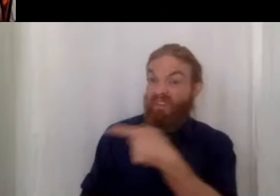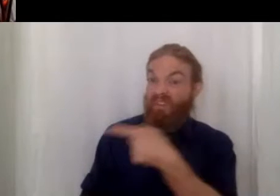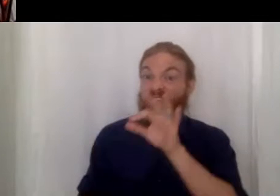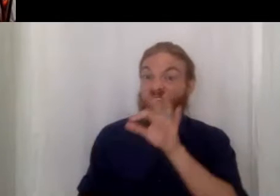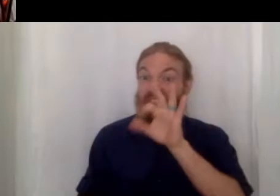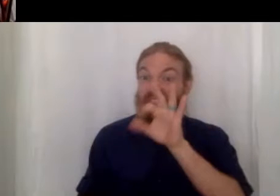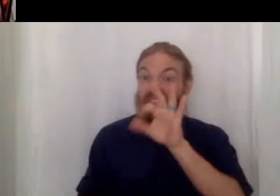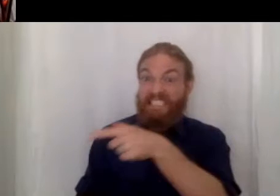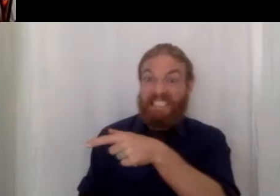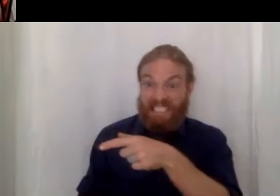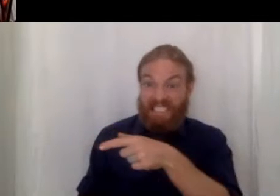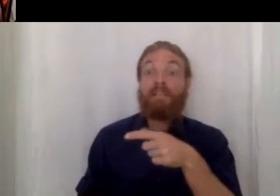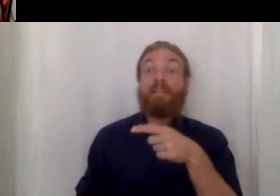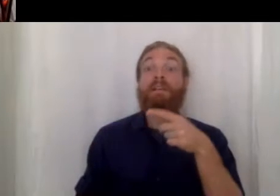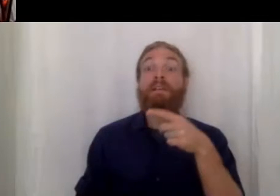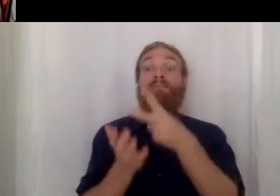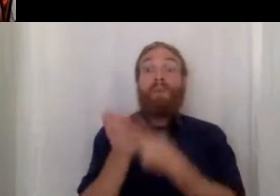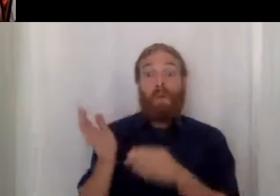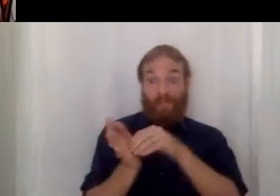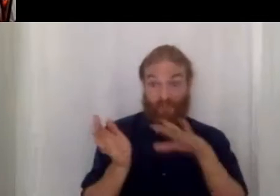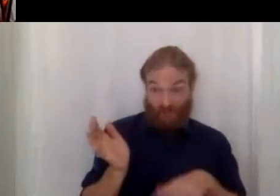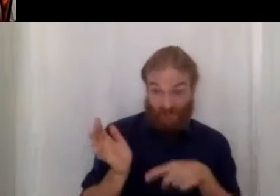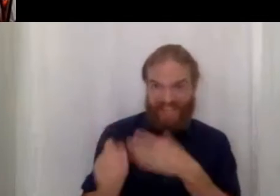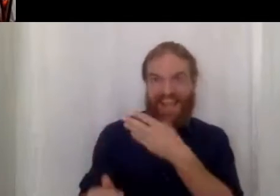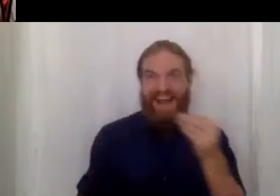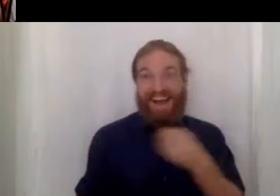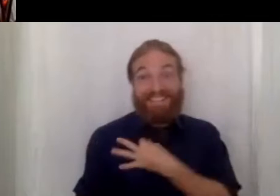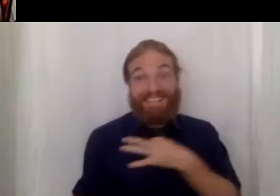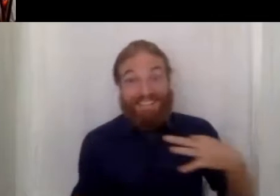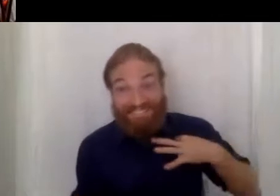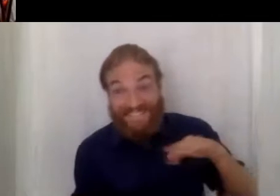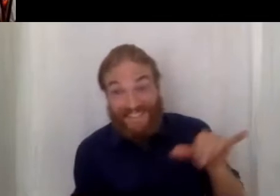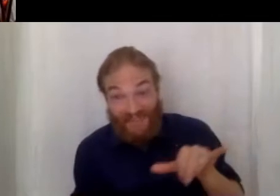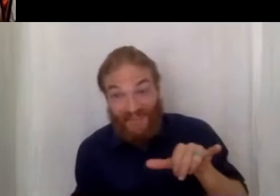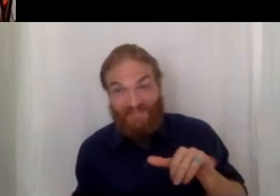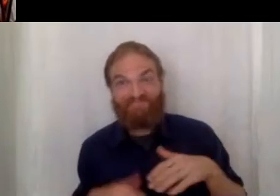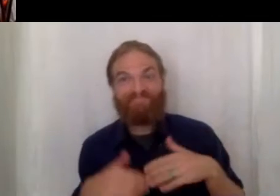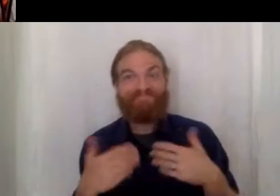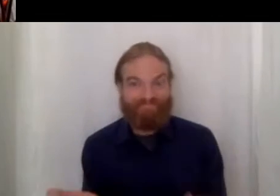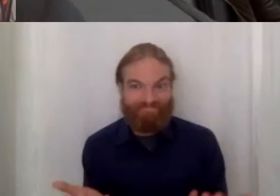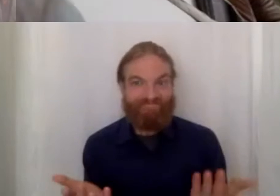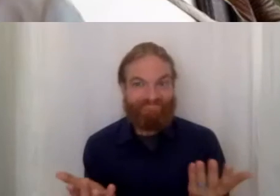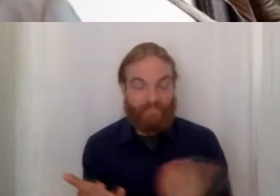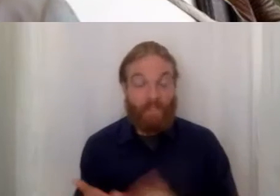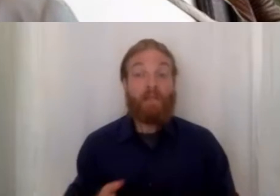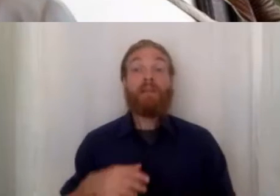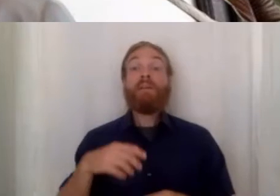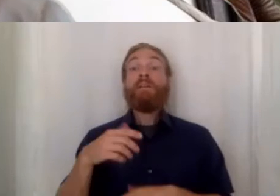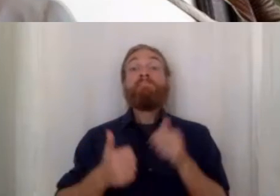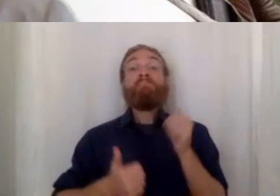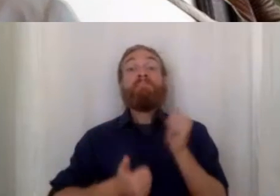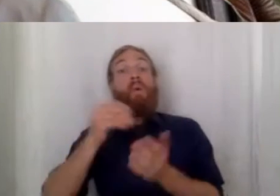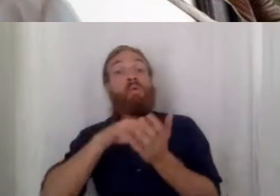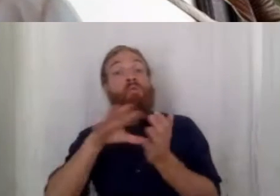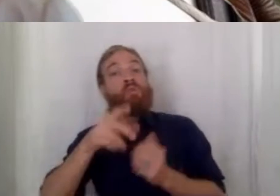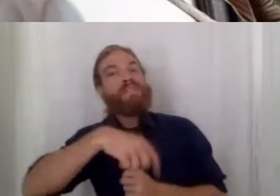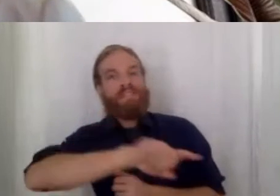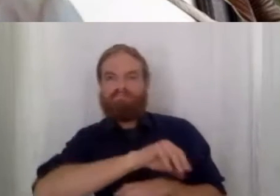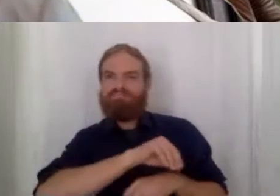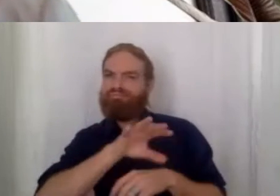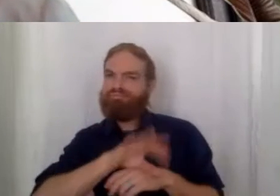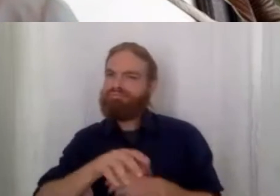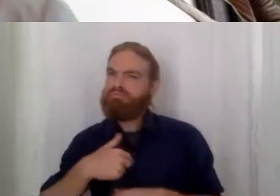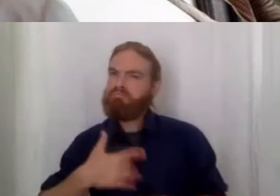I will say that the majority are students, but we are also seeing an increase in staff and